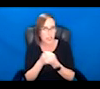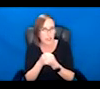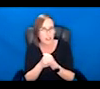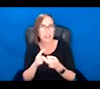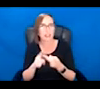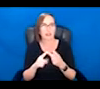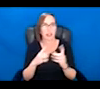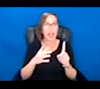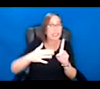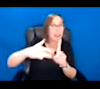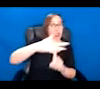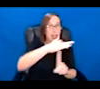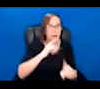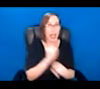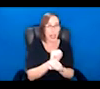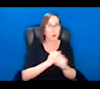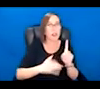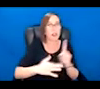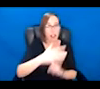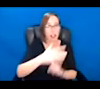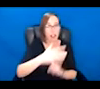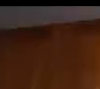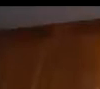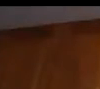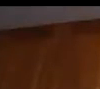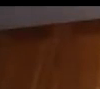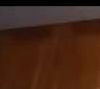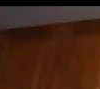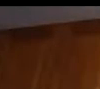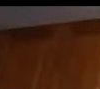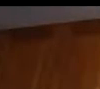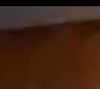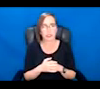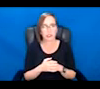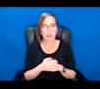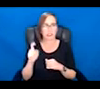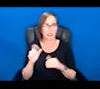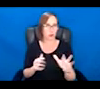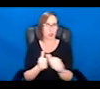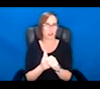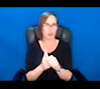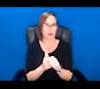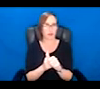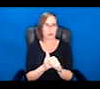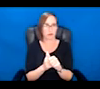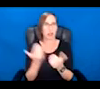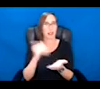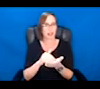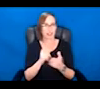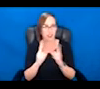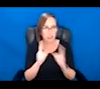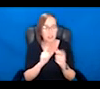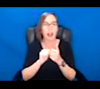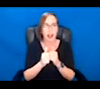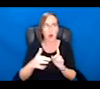issue is. So we had some distance to go in terms of having a conversation around how